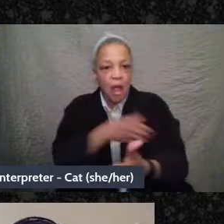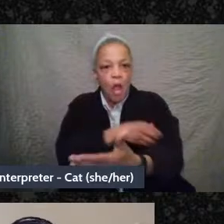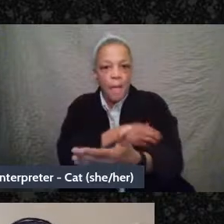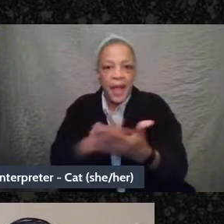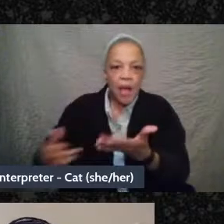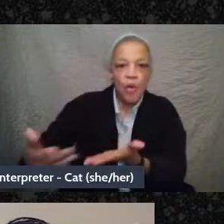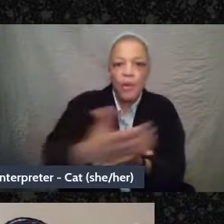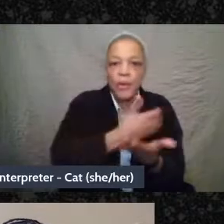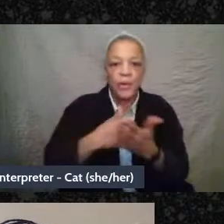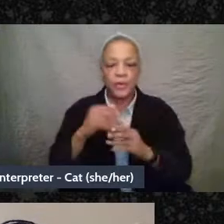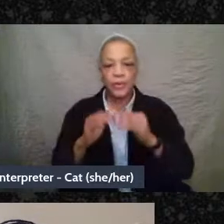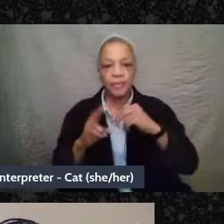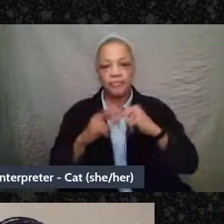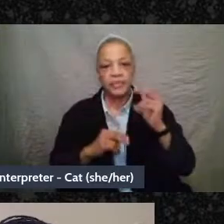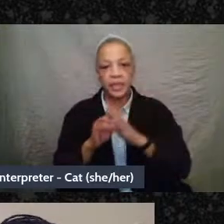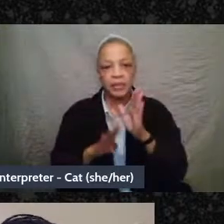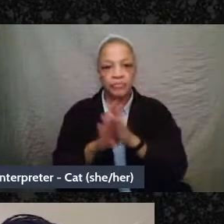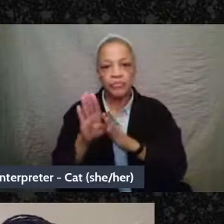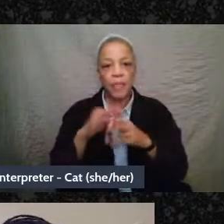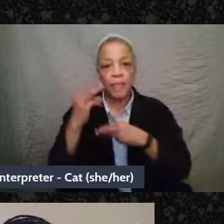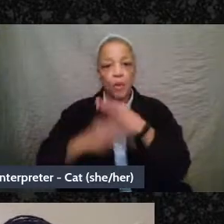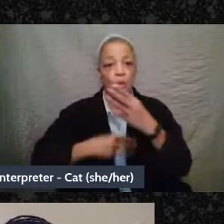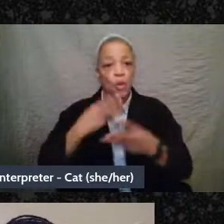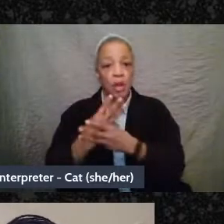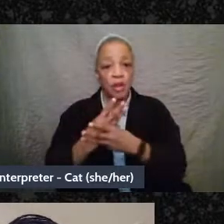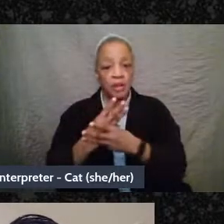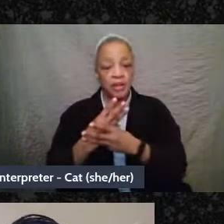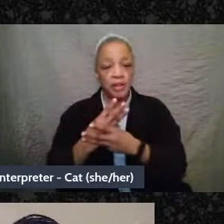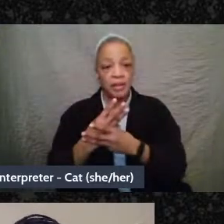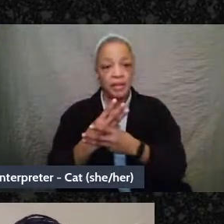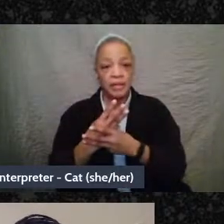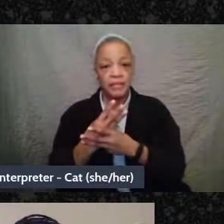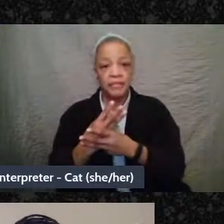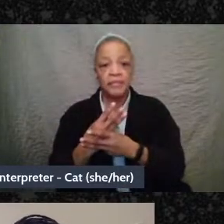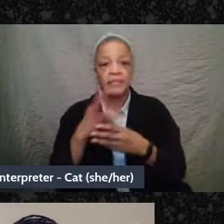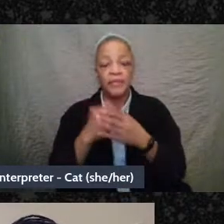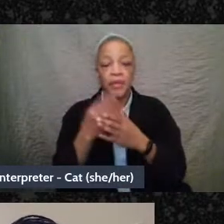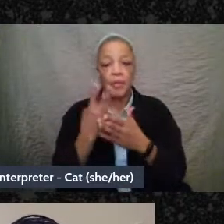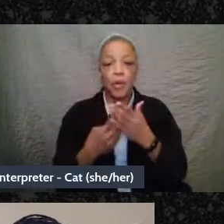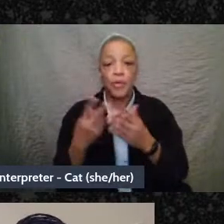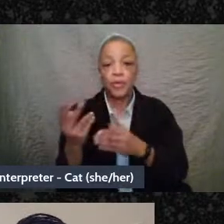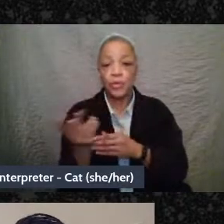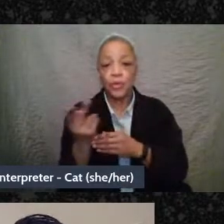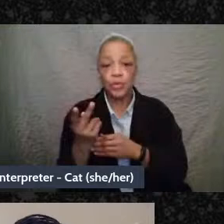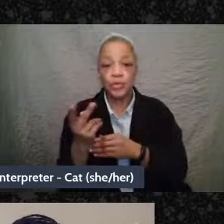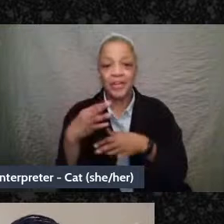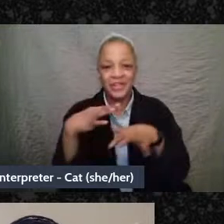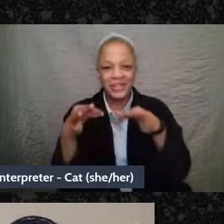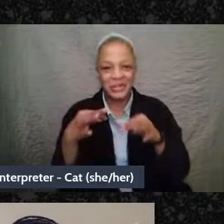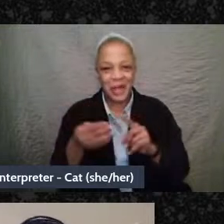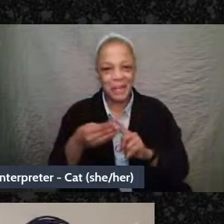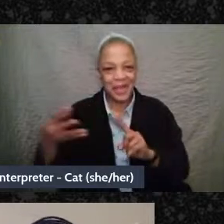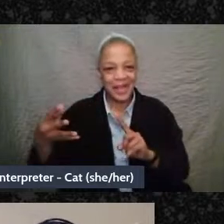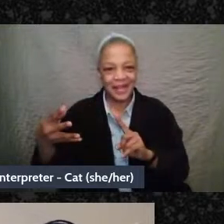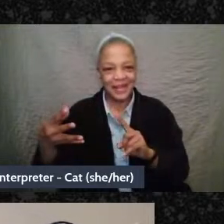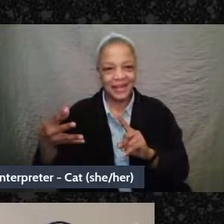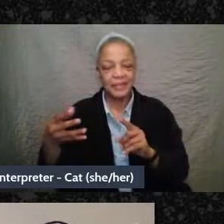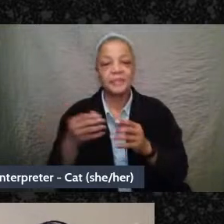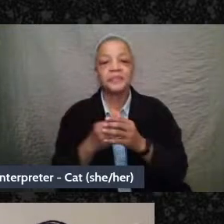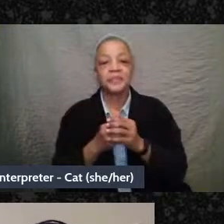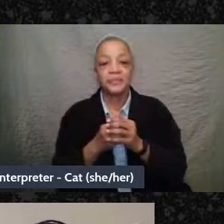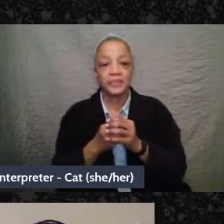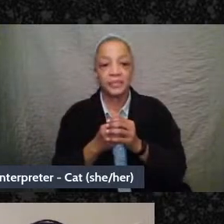that we want in the ways that both of you were just describing. And Ruth Wilson Gilmore said in a lecture recently that